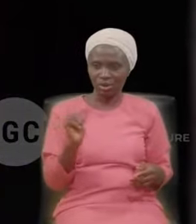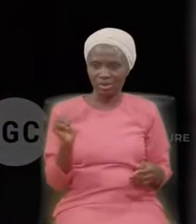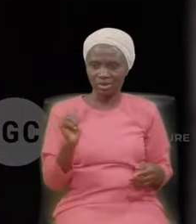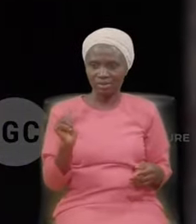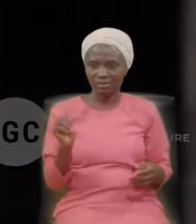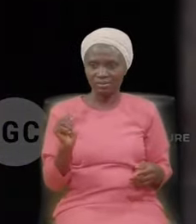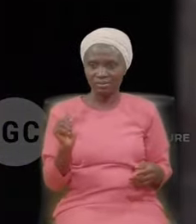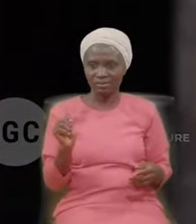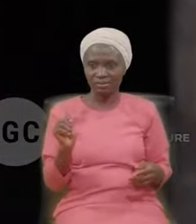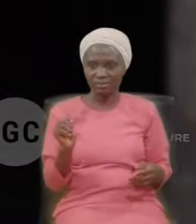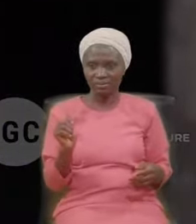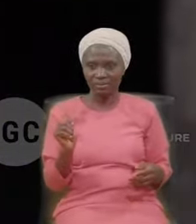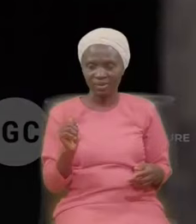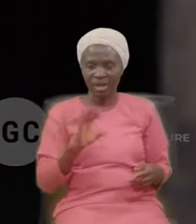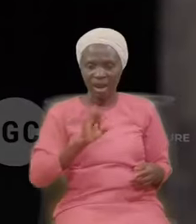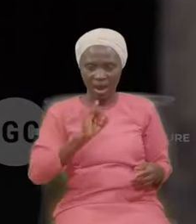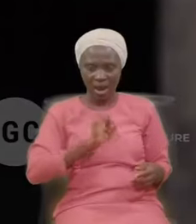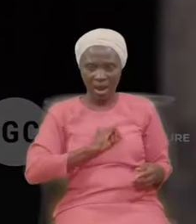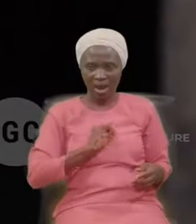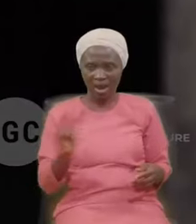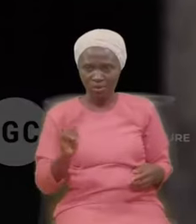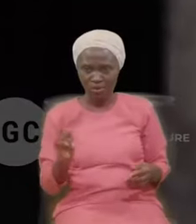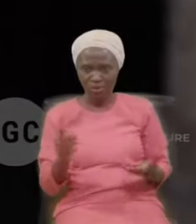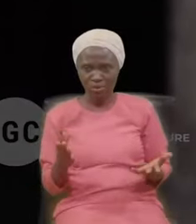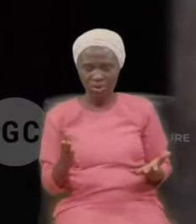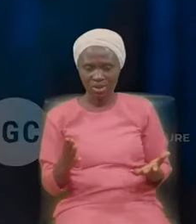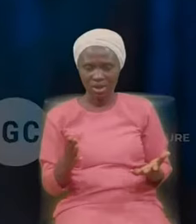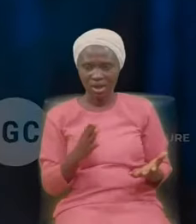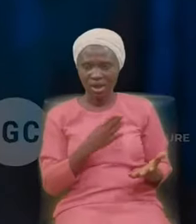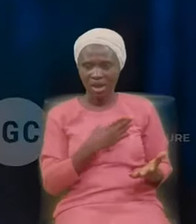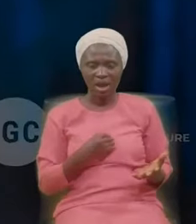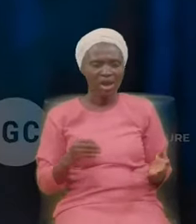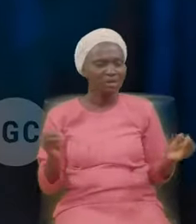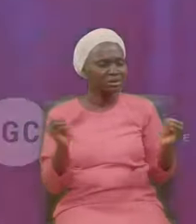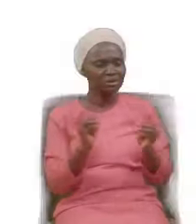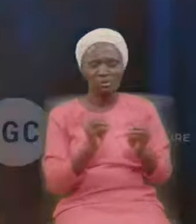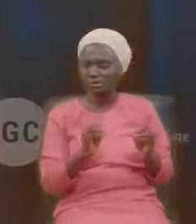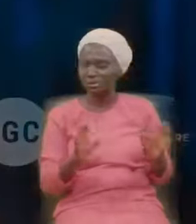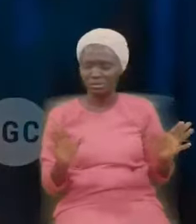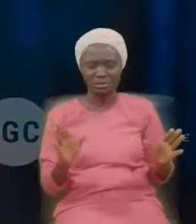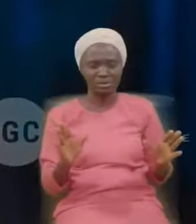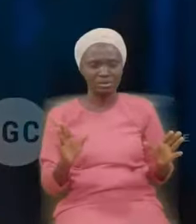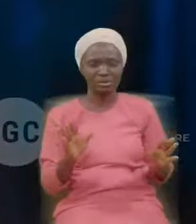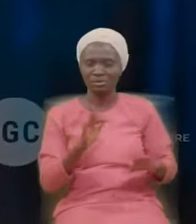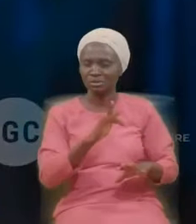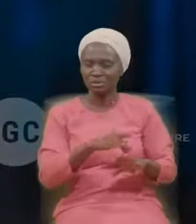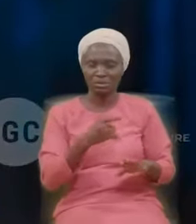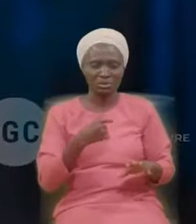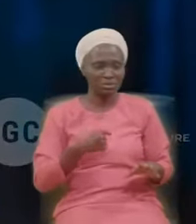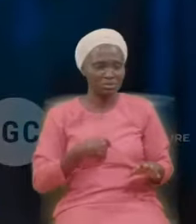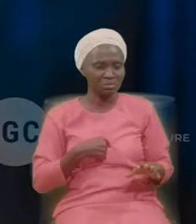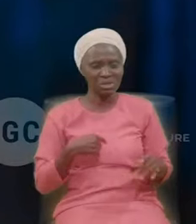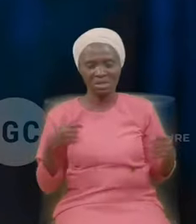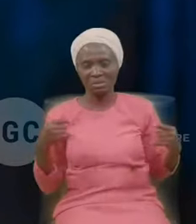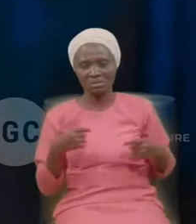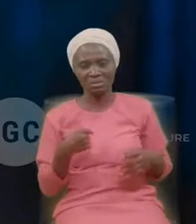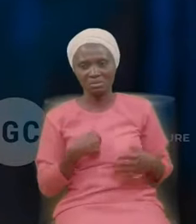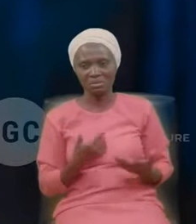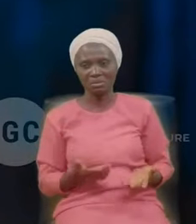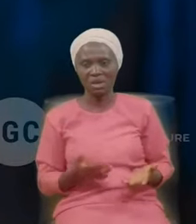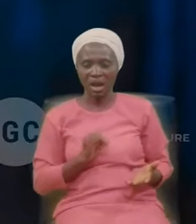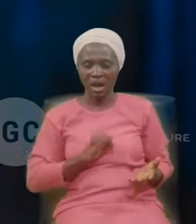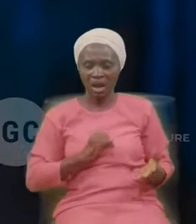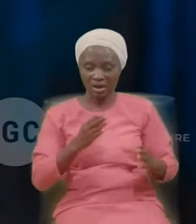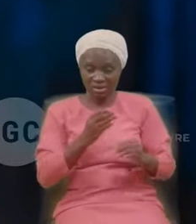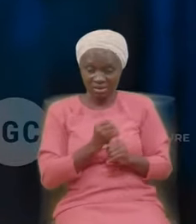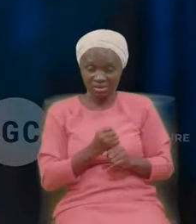I weep well and nothing touched me till today. I've received the healing through the one I'm calling Kumuyi.